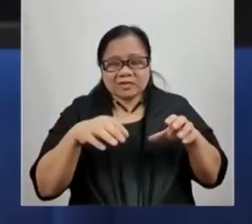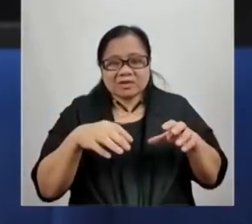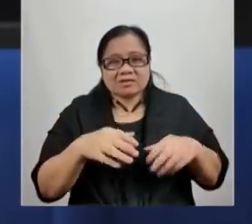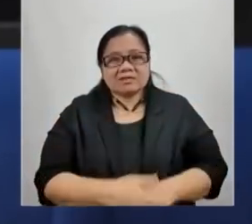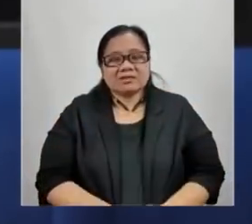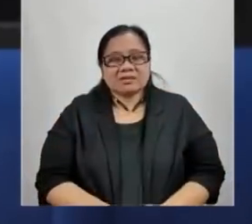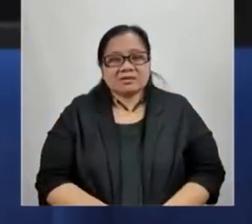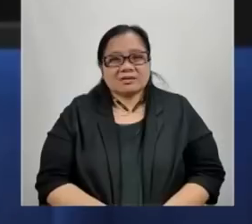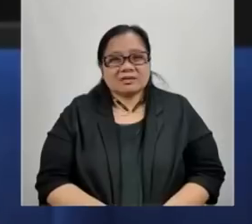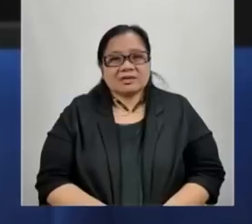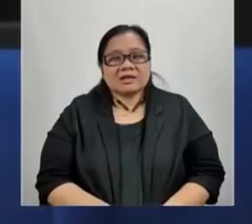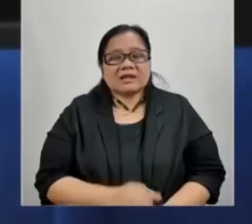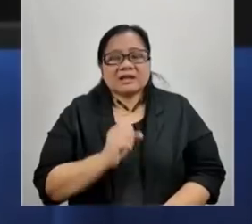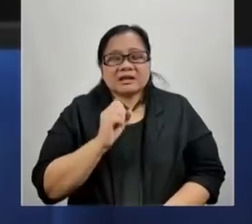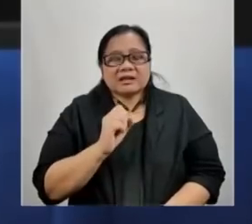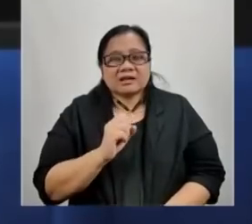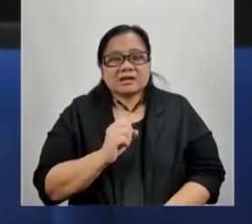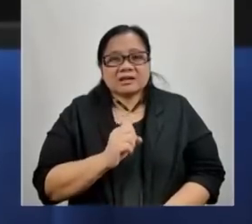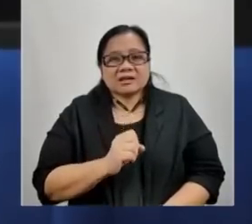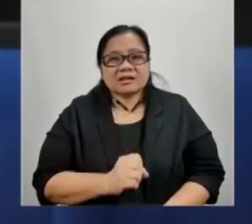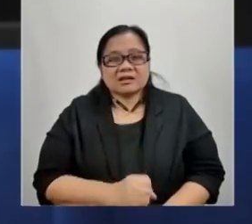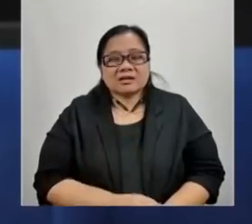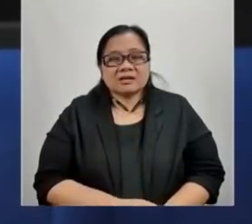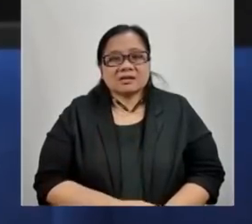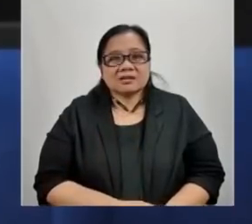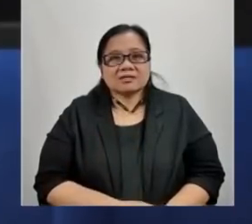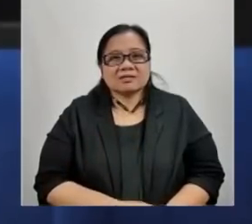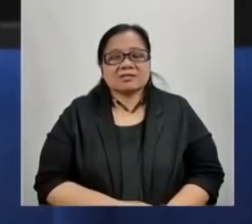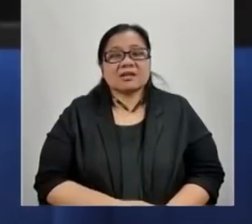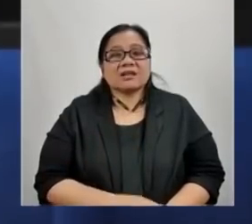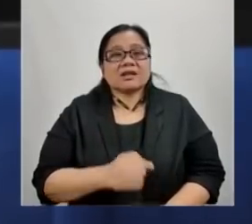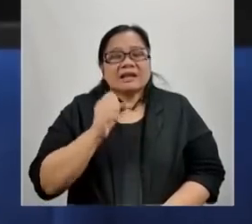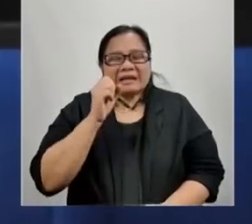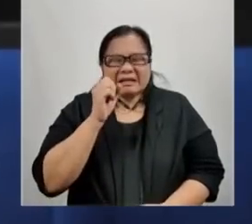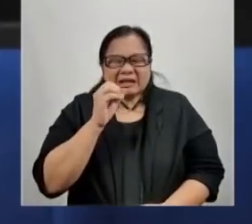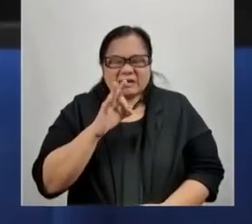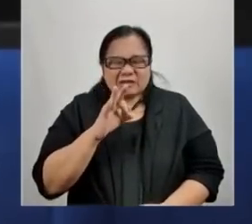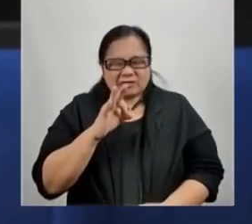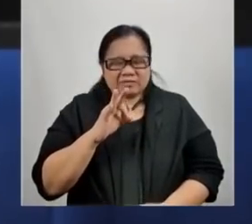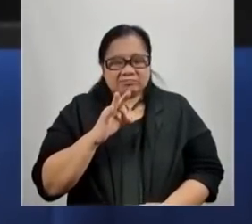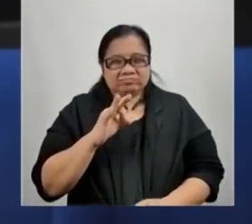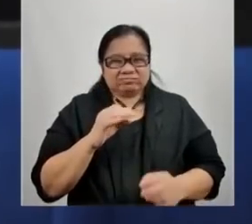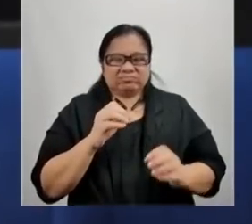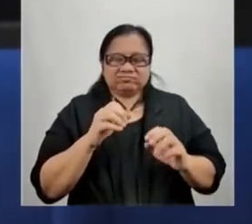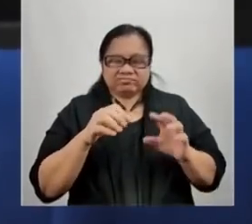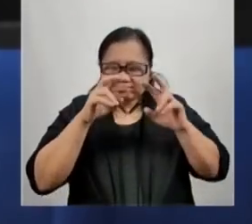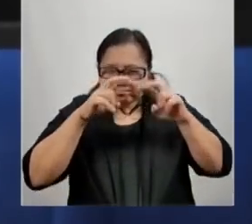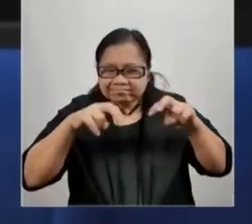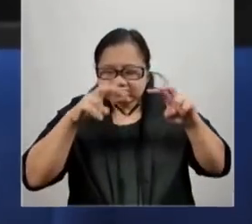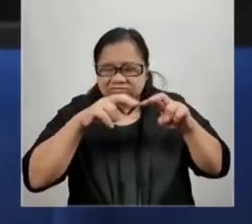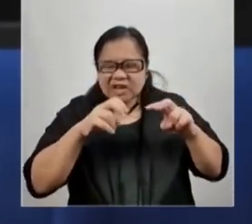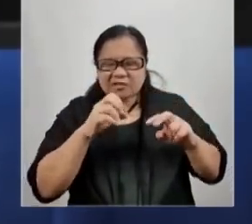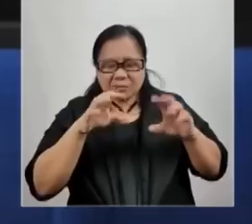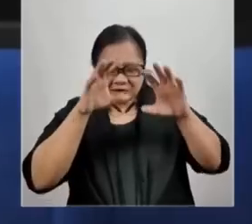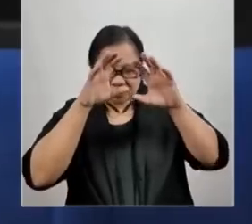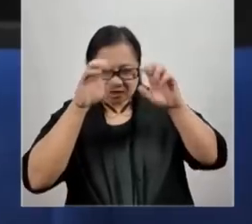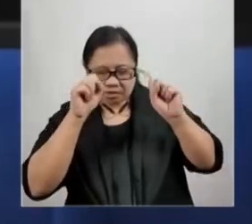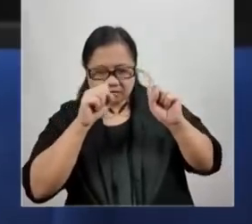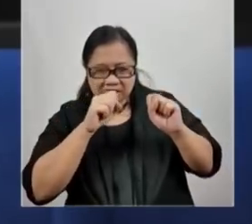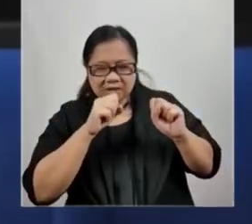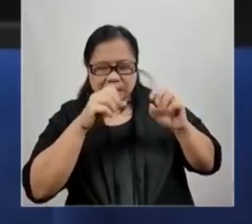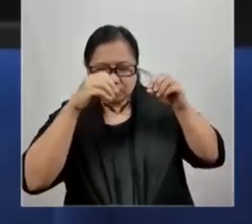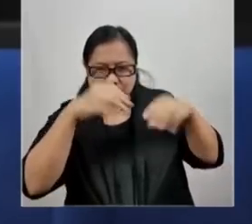would cause the President to lose trust and confidence in his officials can be found, or if there is malice or